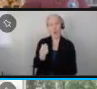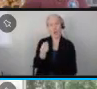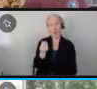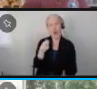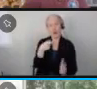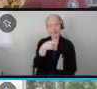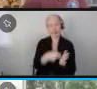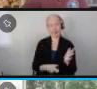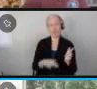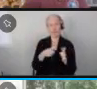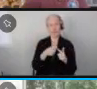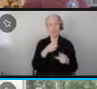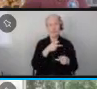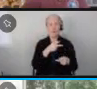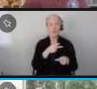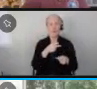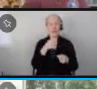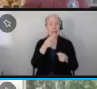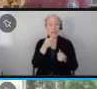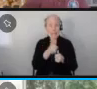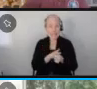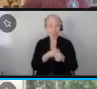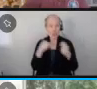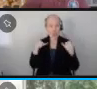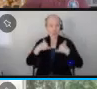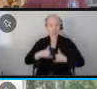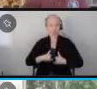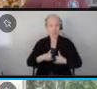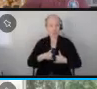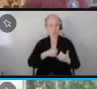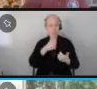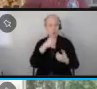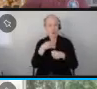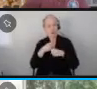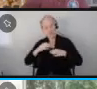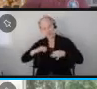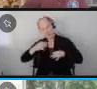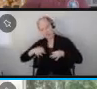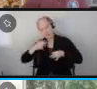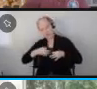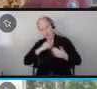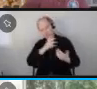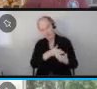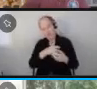maintaining an individually customized suit is currently